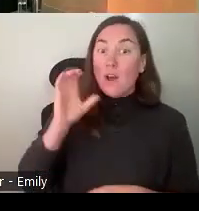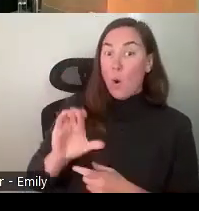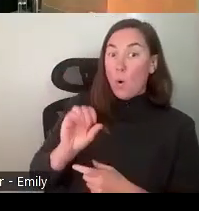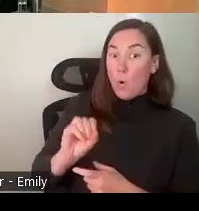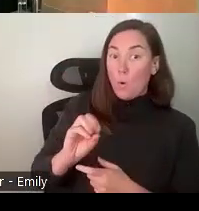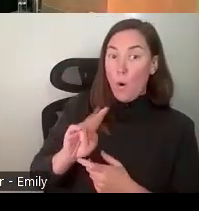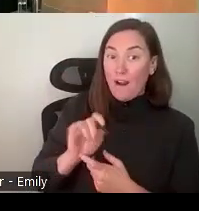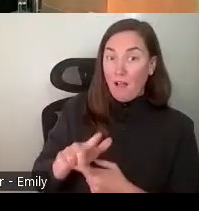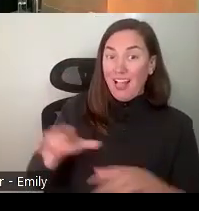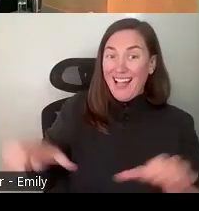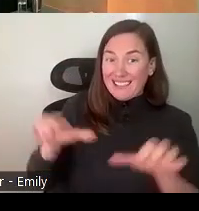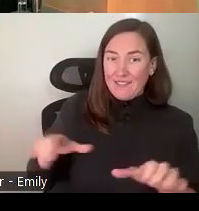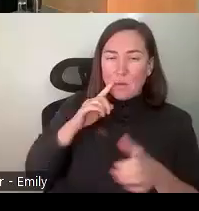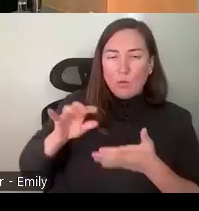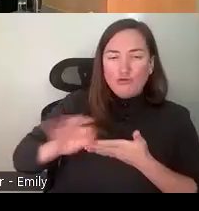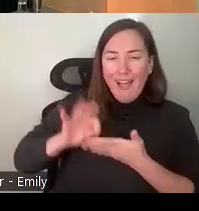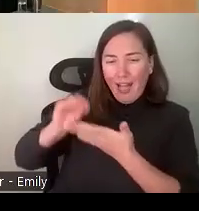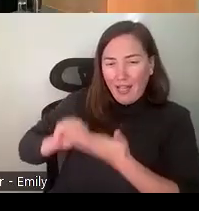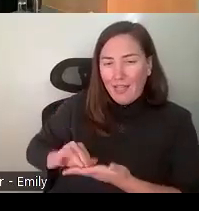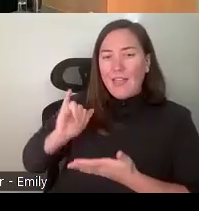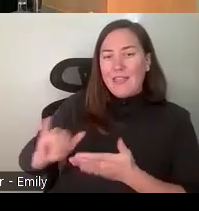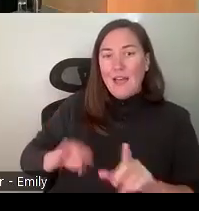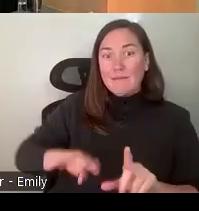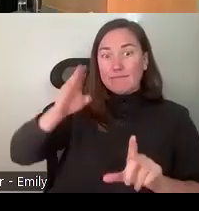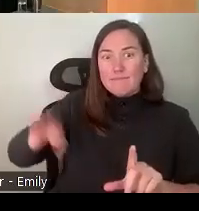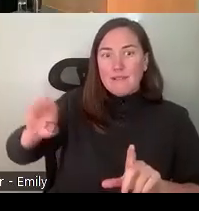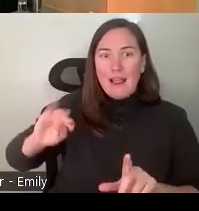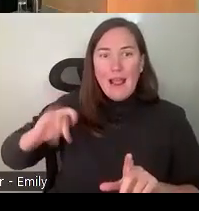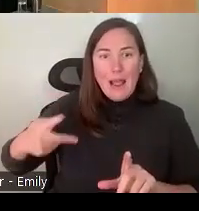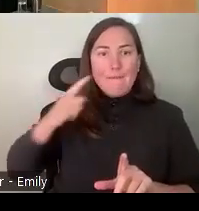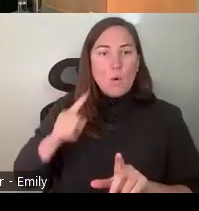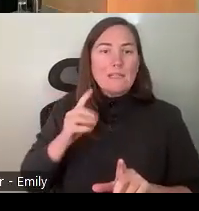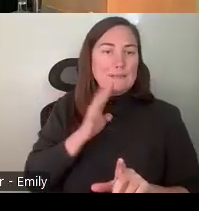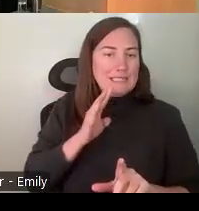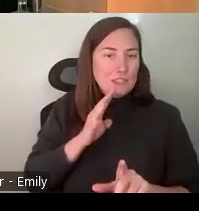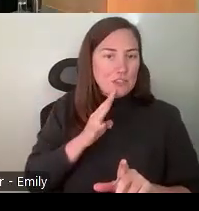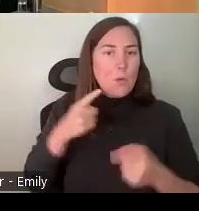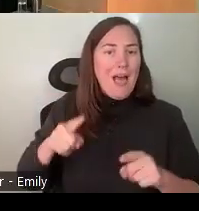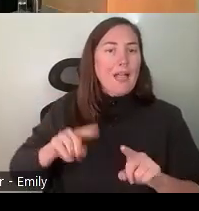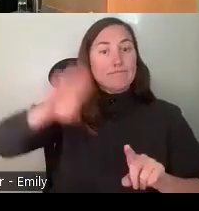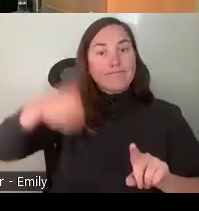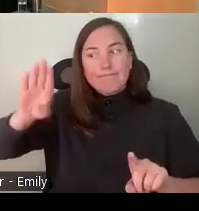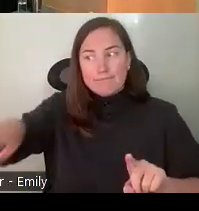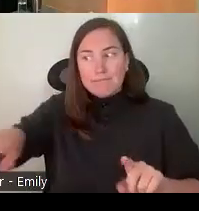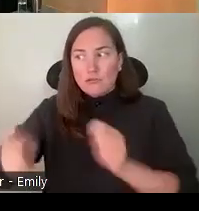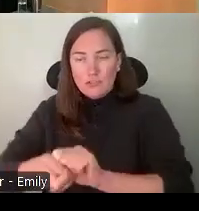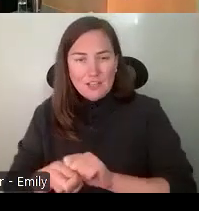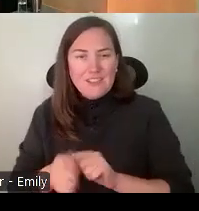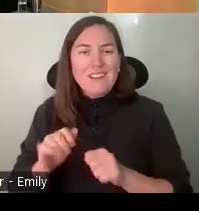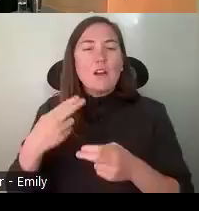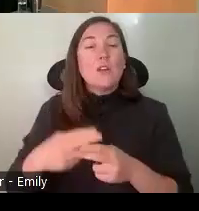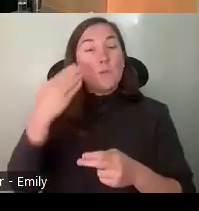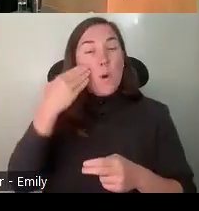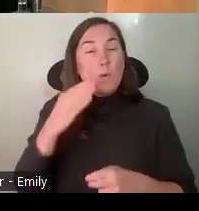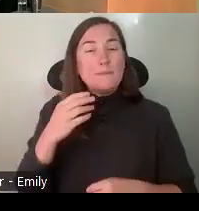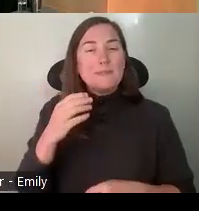activity tracks the amplitude of the speech signal as it changes over time. This is known as a speech envelope.